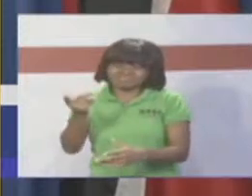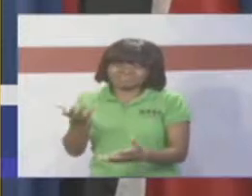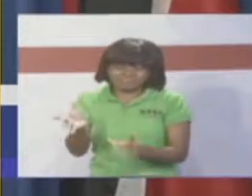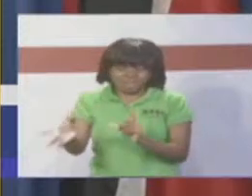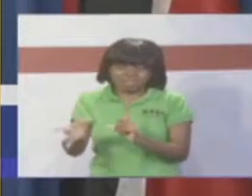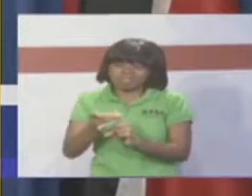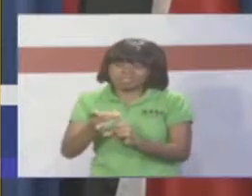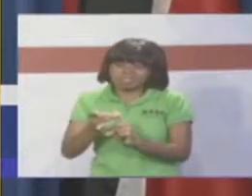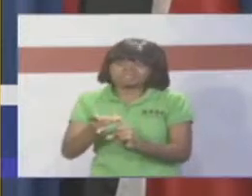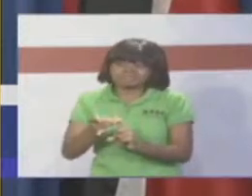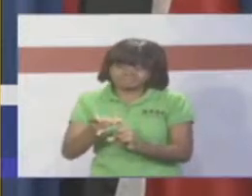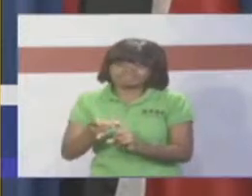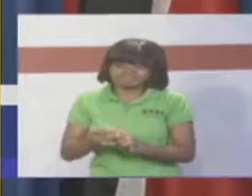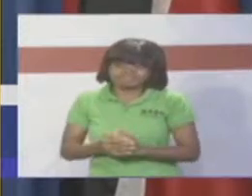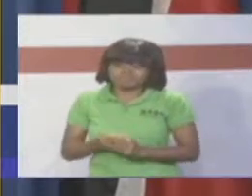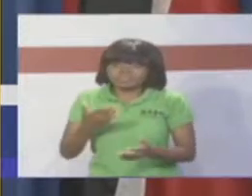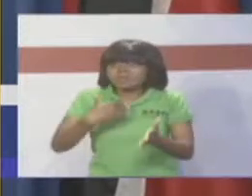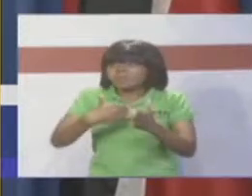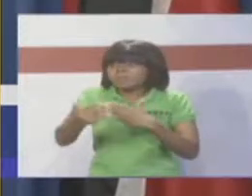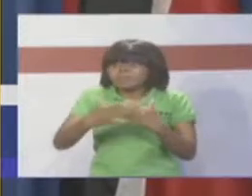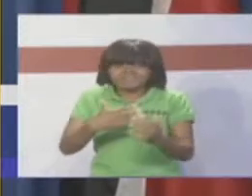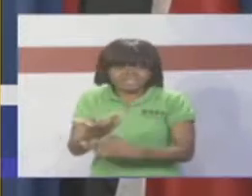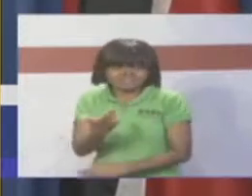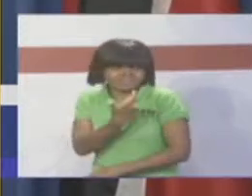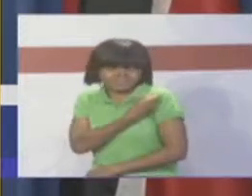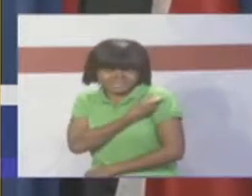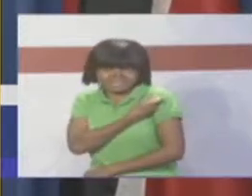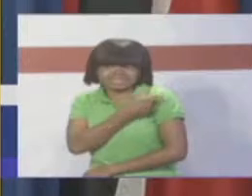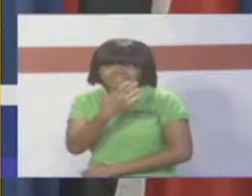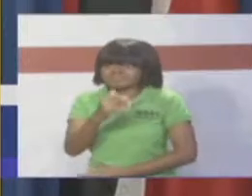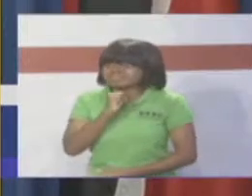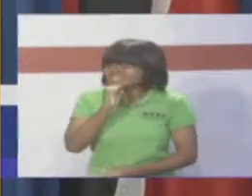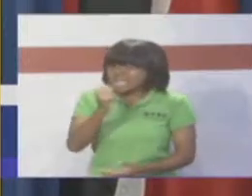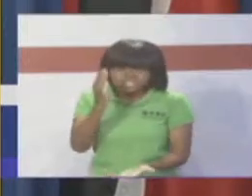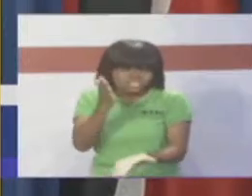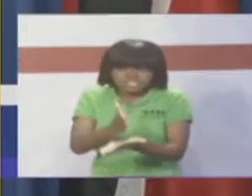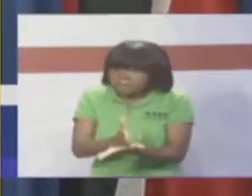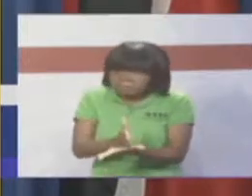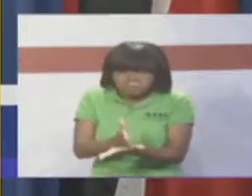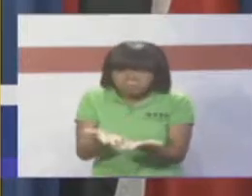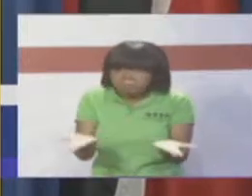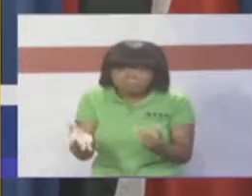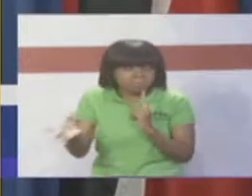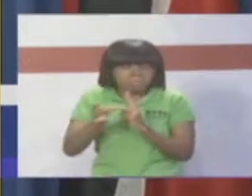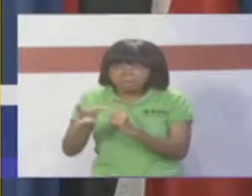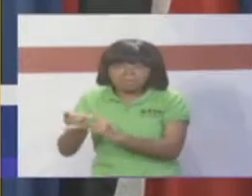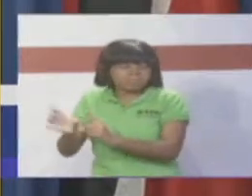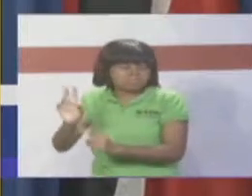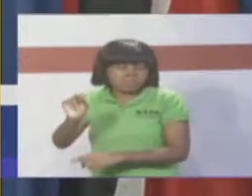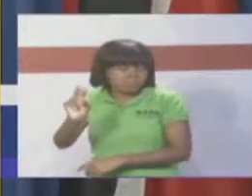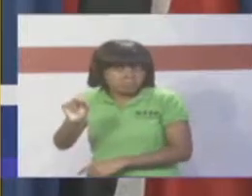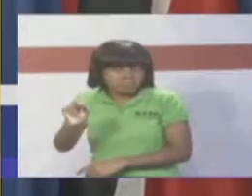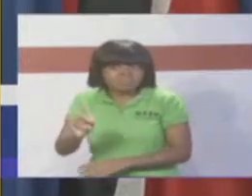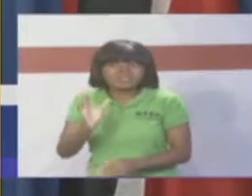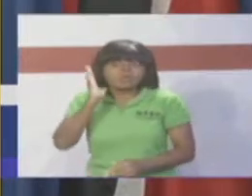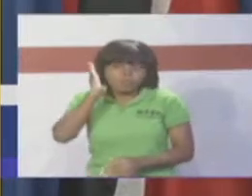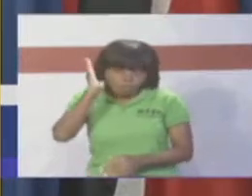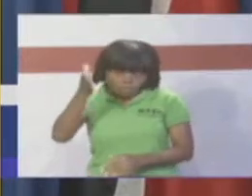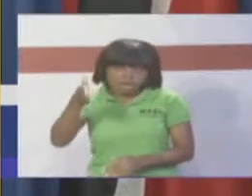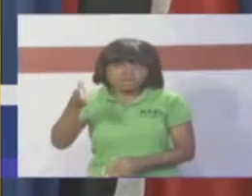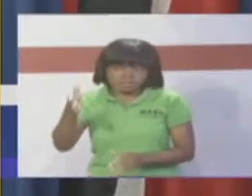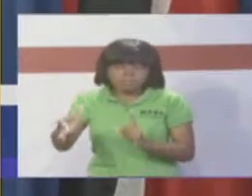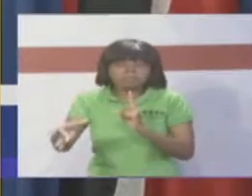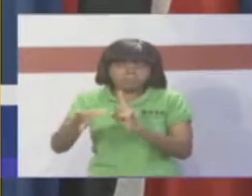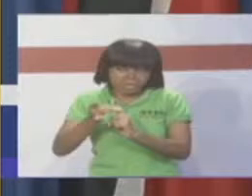infected. We cannot protect you from that. However, the vaccinated